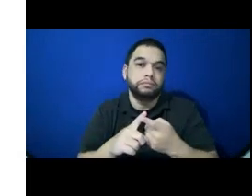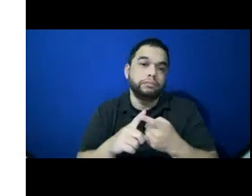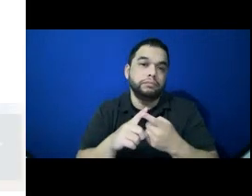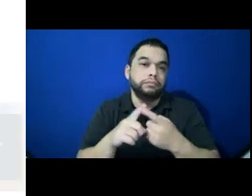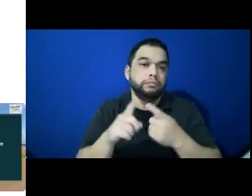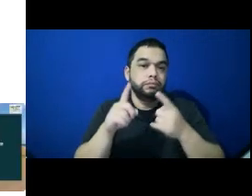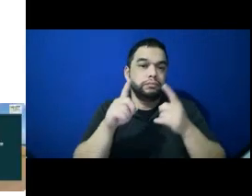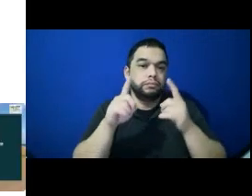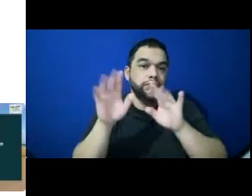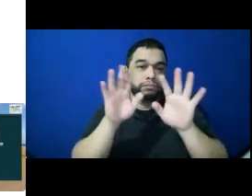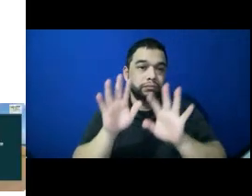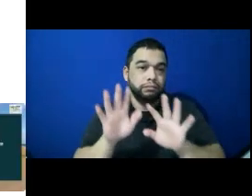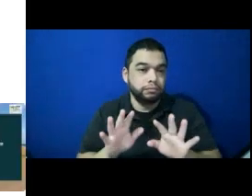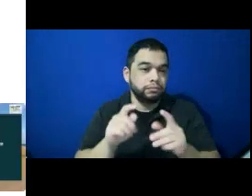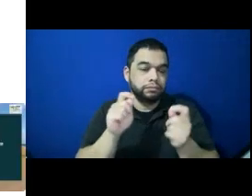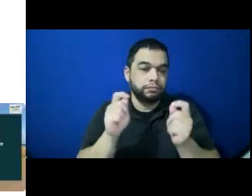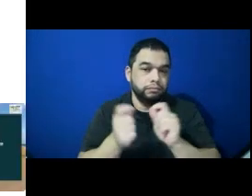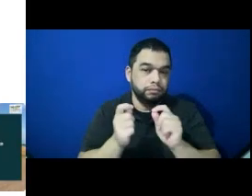The